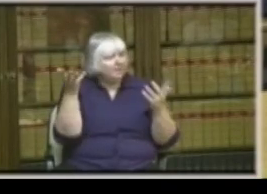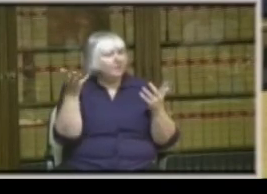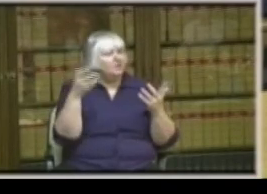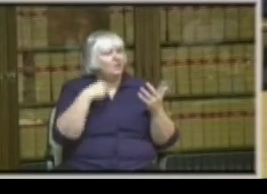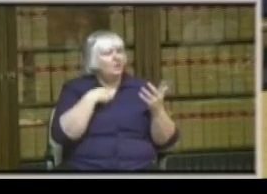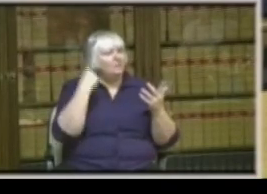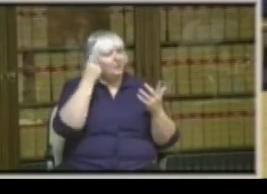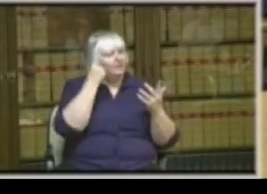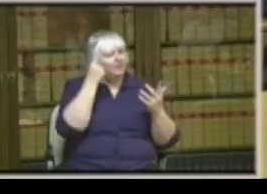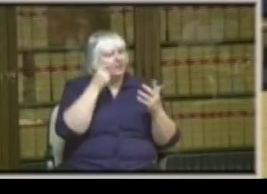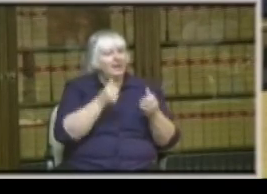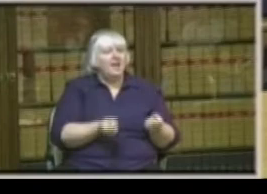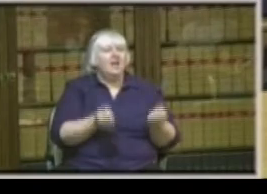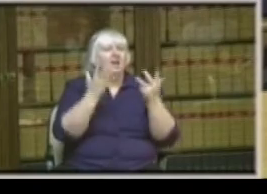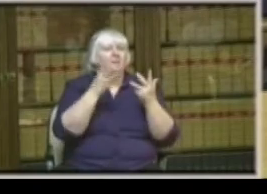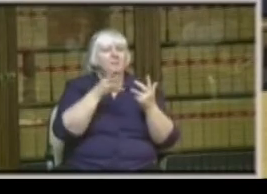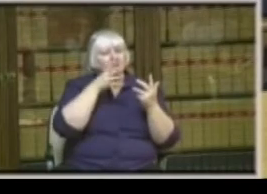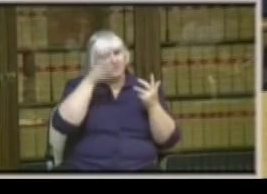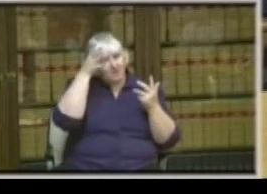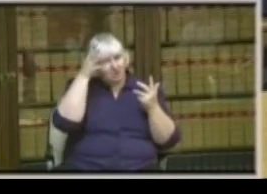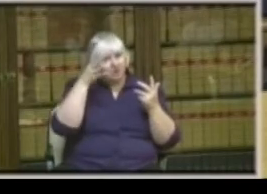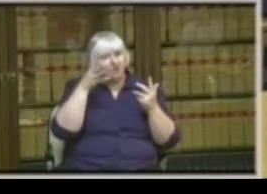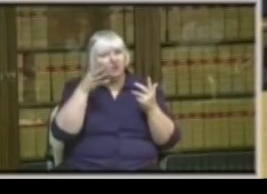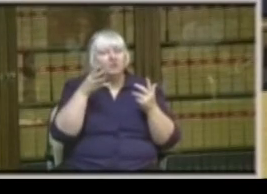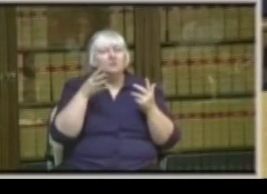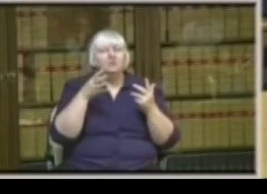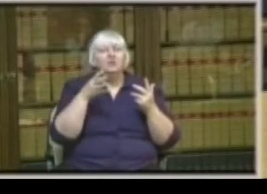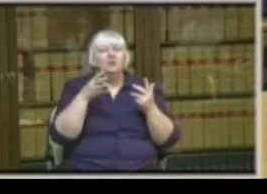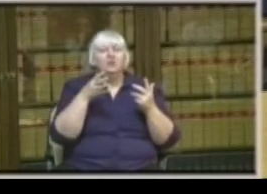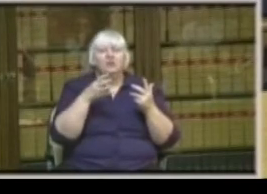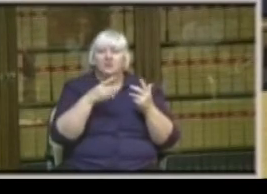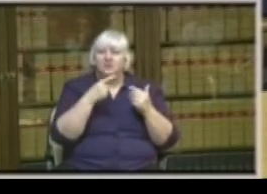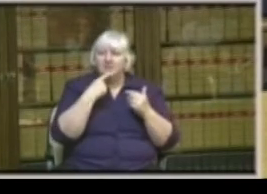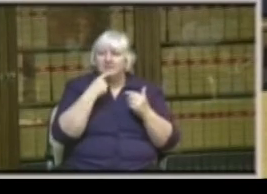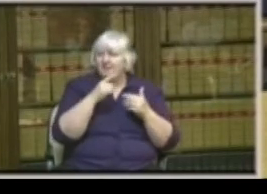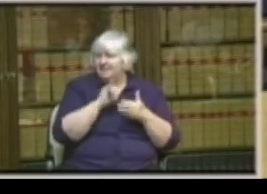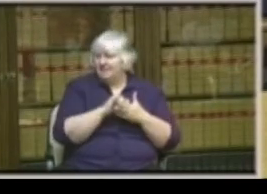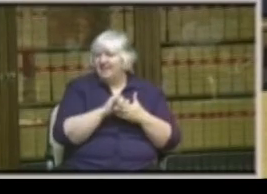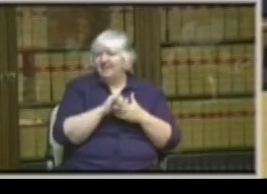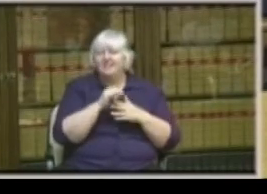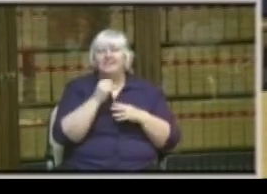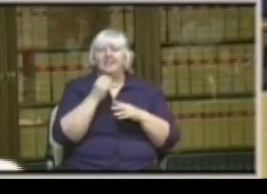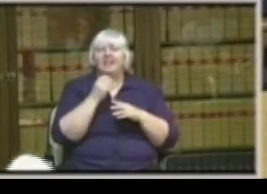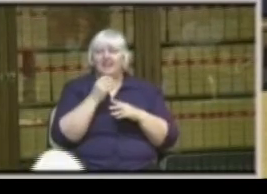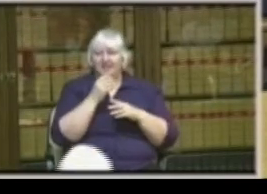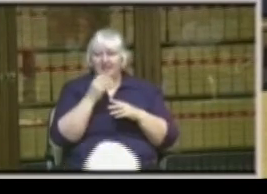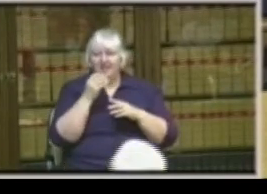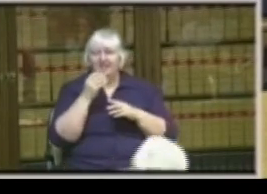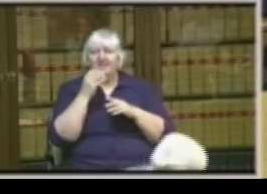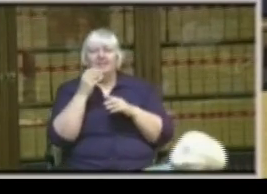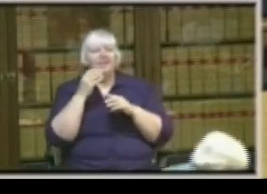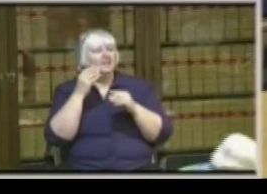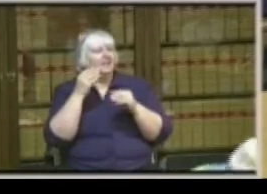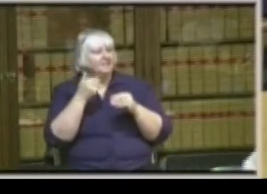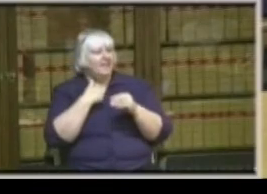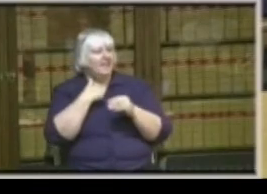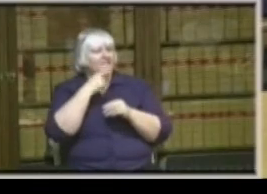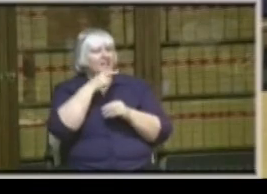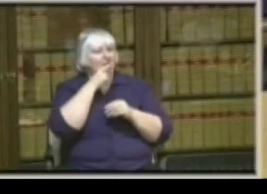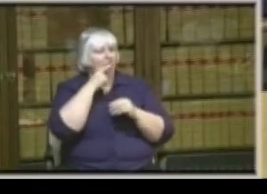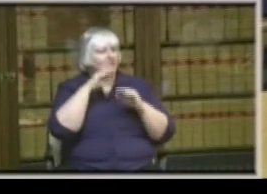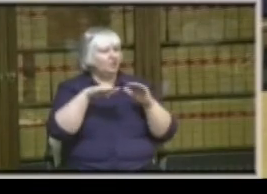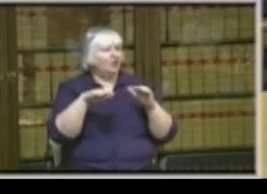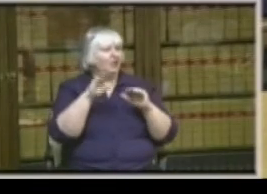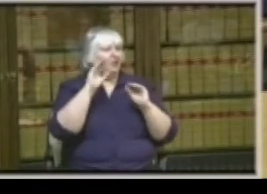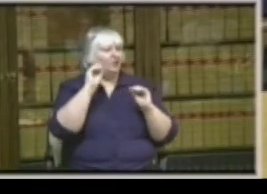wondering how many parents are fluent in that language. You know, they get the child, they're hearing, and they have a deaf child, but